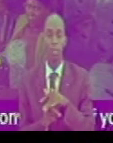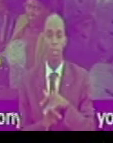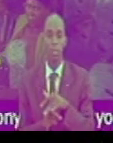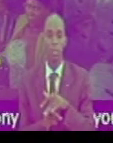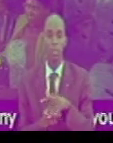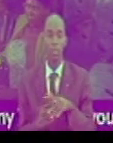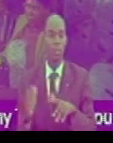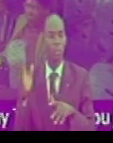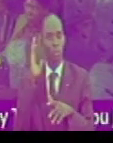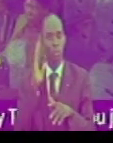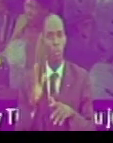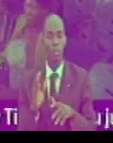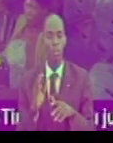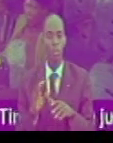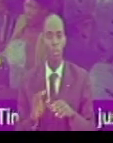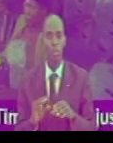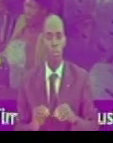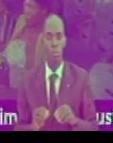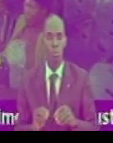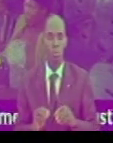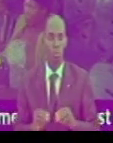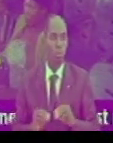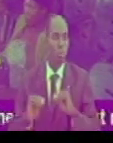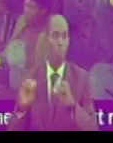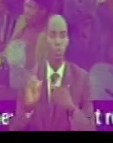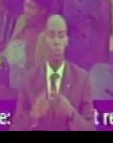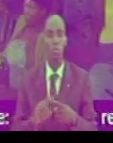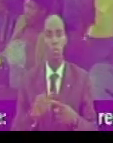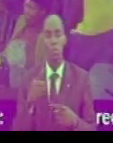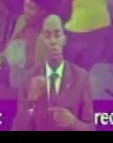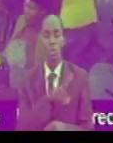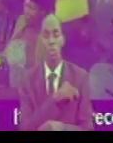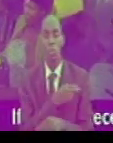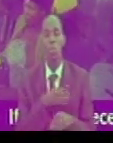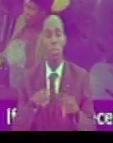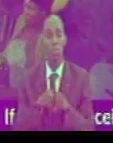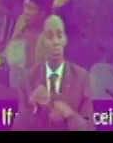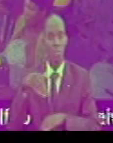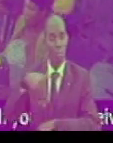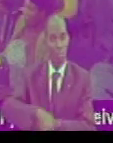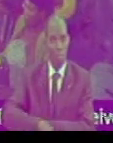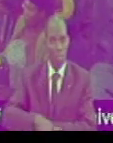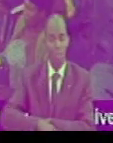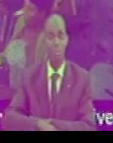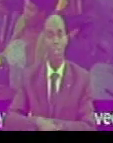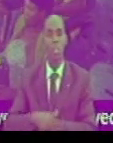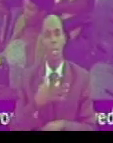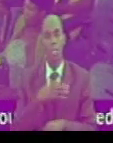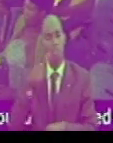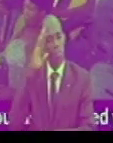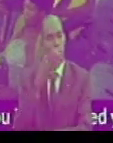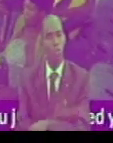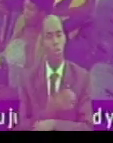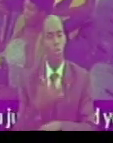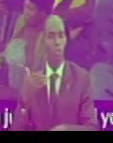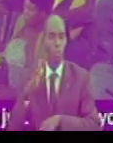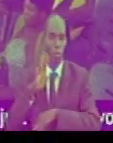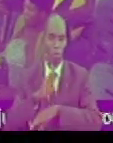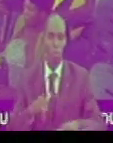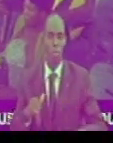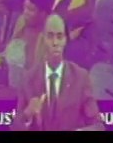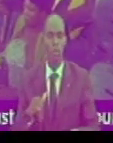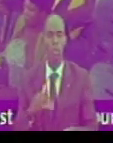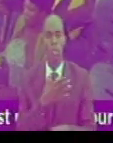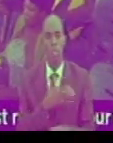boy, his son, called him and explained to him how this breathing difficulty returned again. And so, according to him,